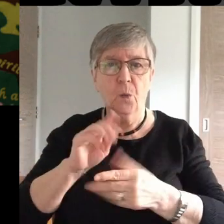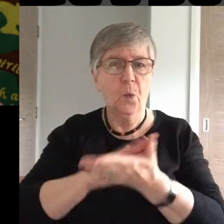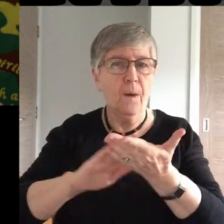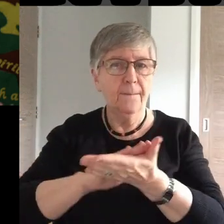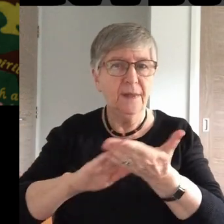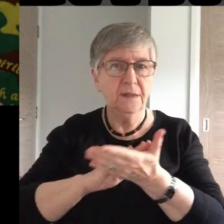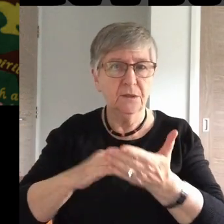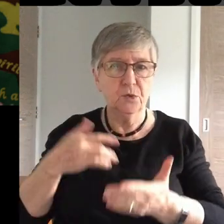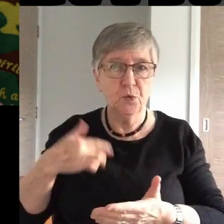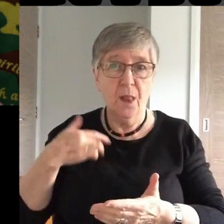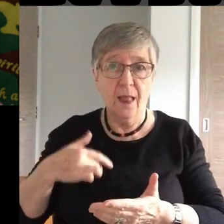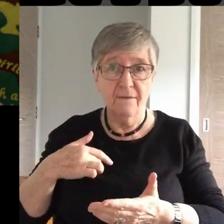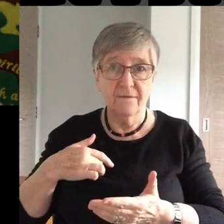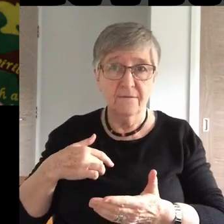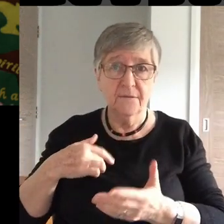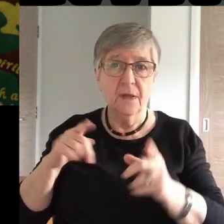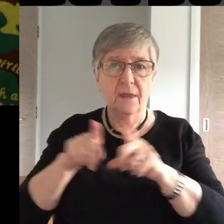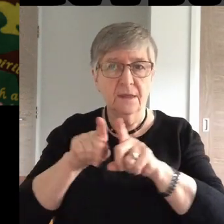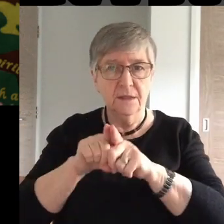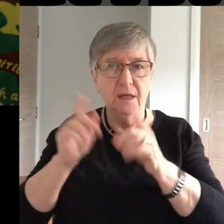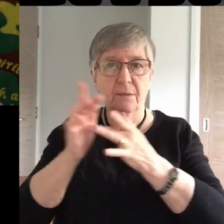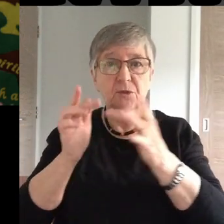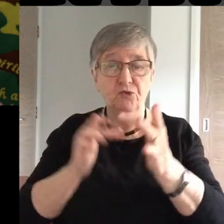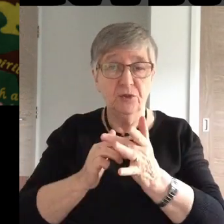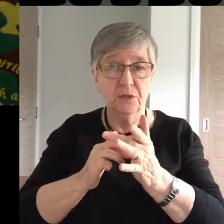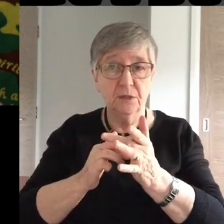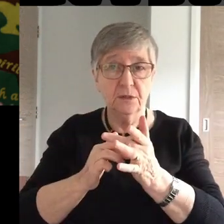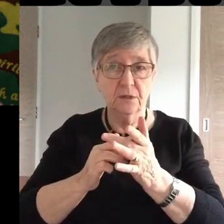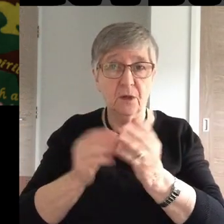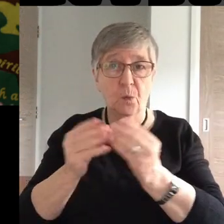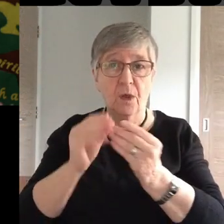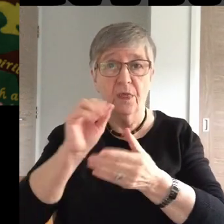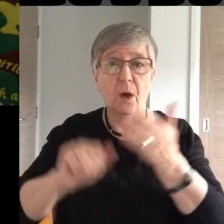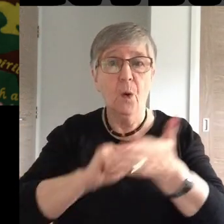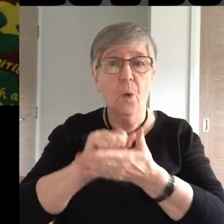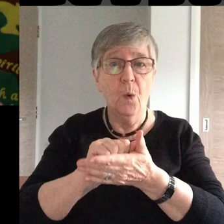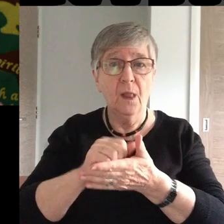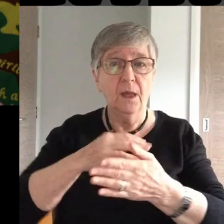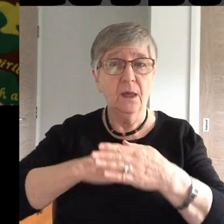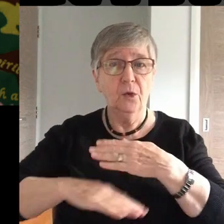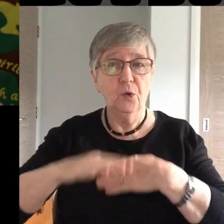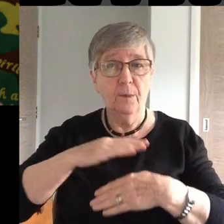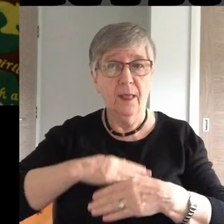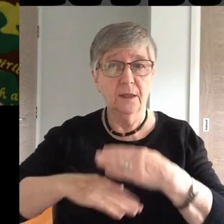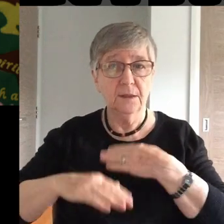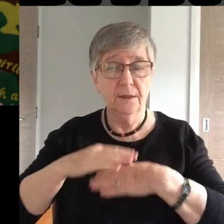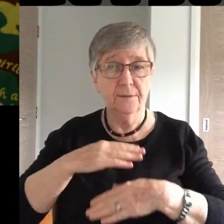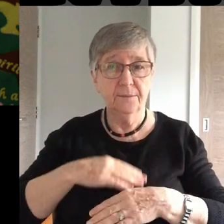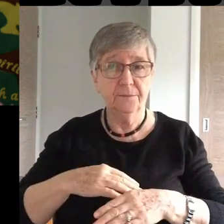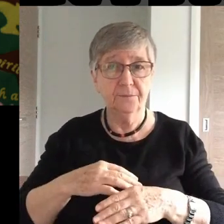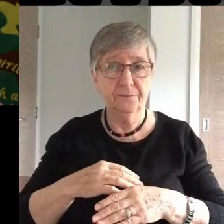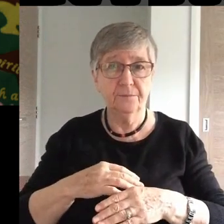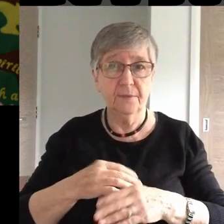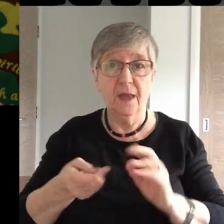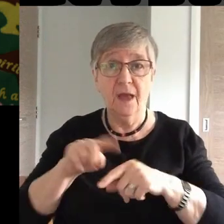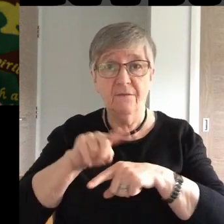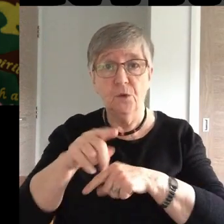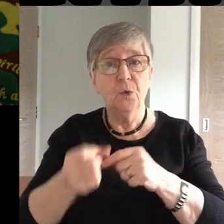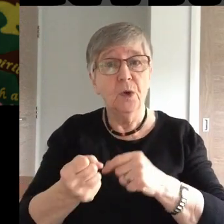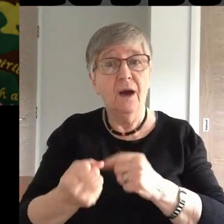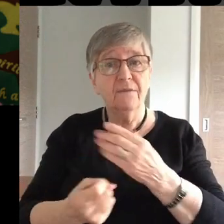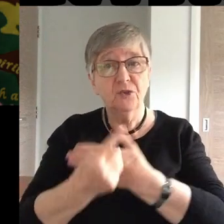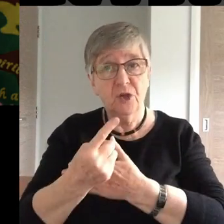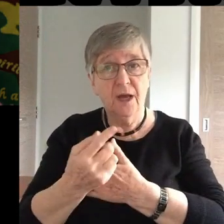to live like Christ in holy humility. Now, if you get a chance, it would